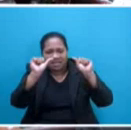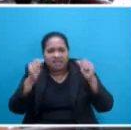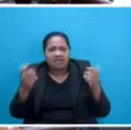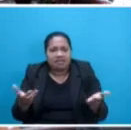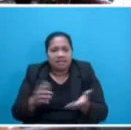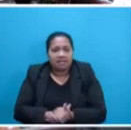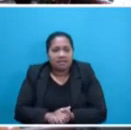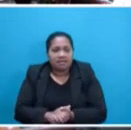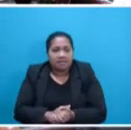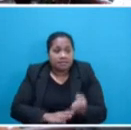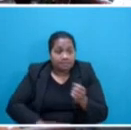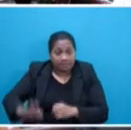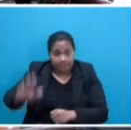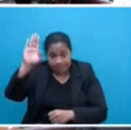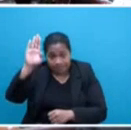that he uses is unparliamentary.